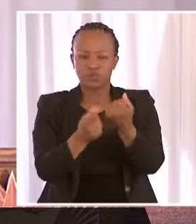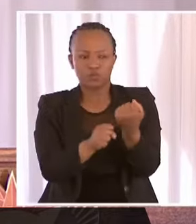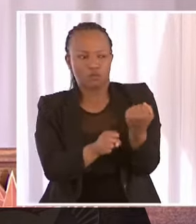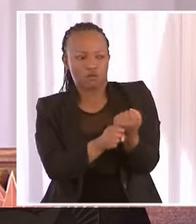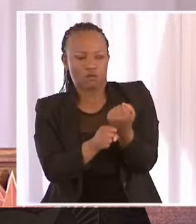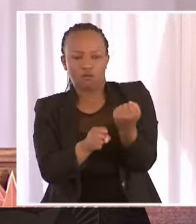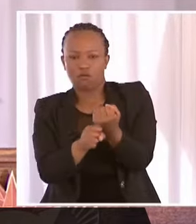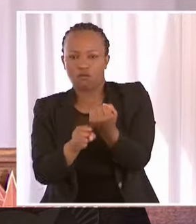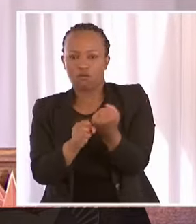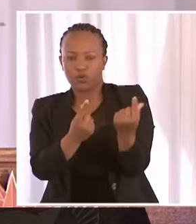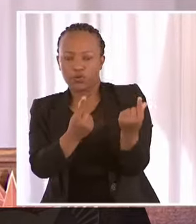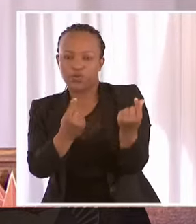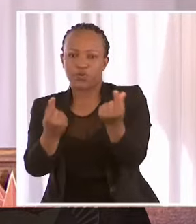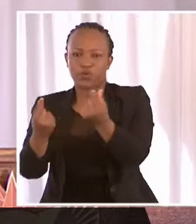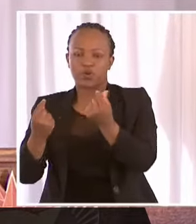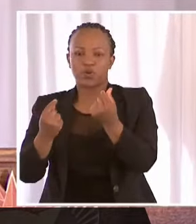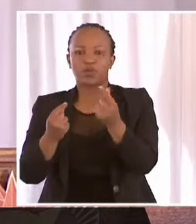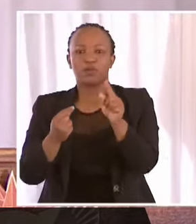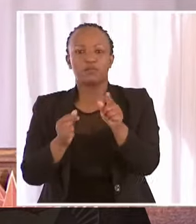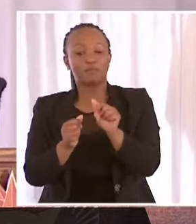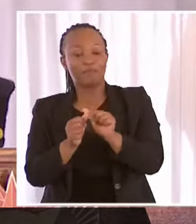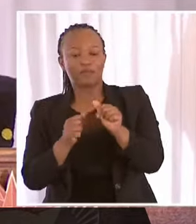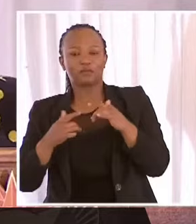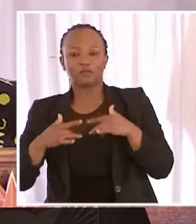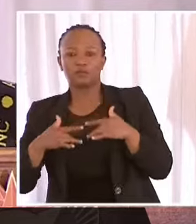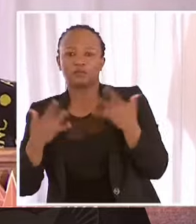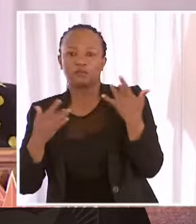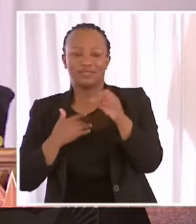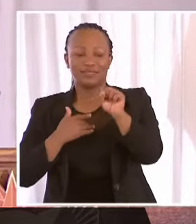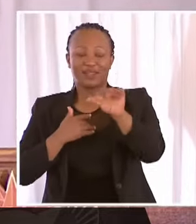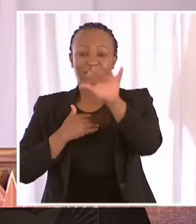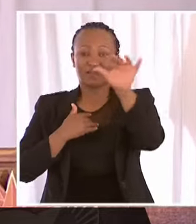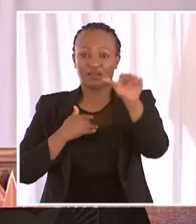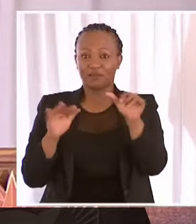and in securing a better life for the people of South Africa.